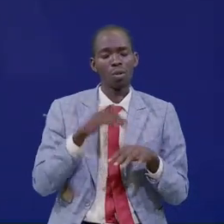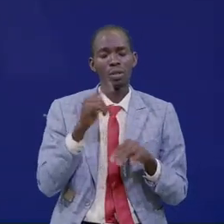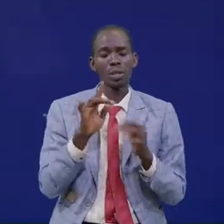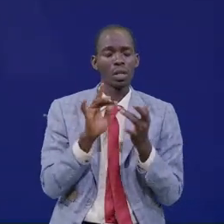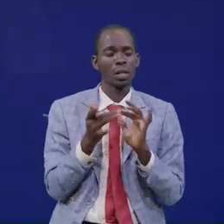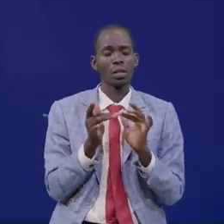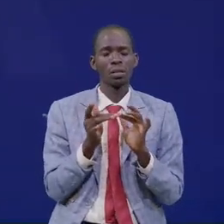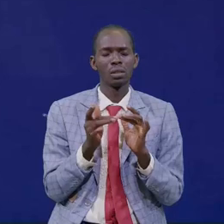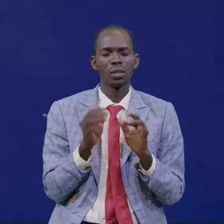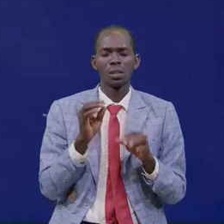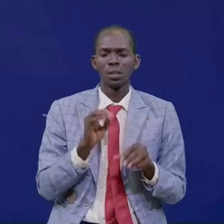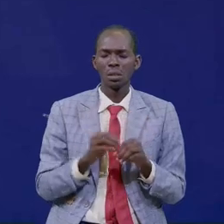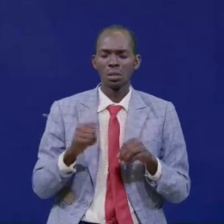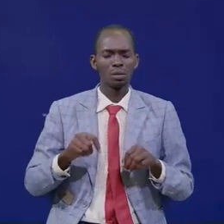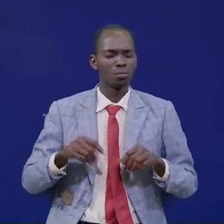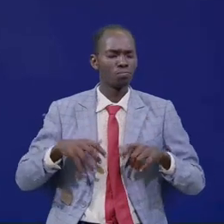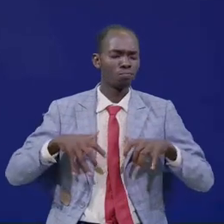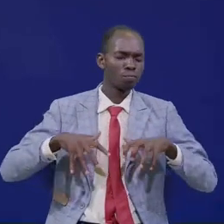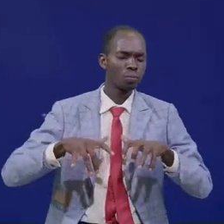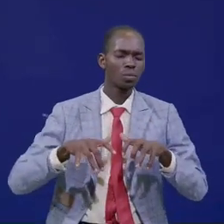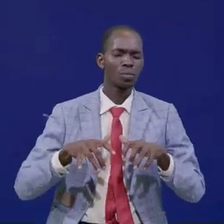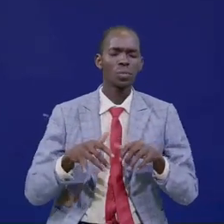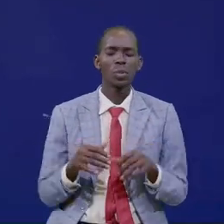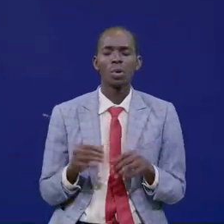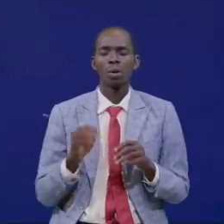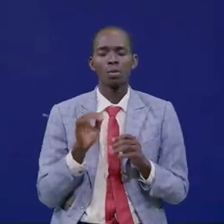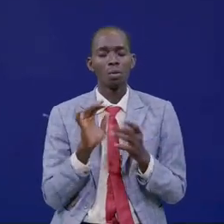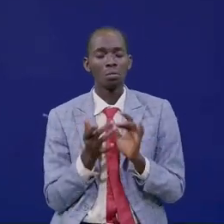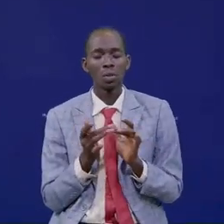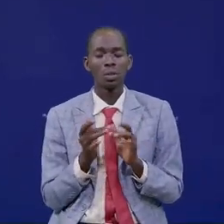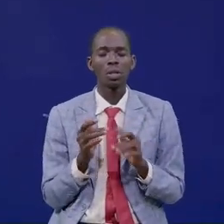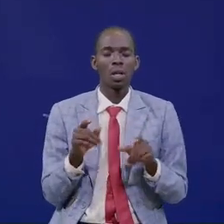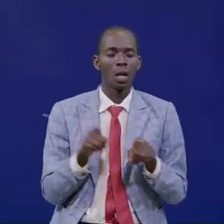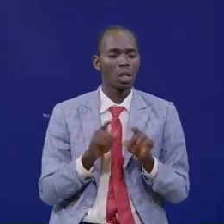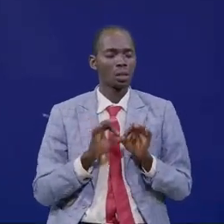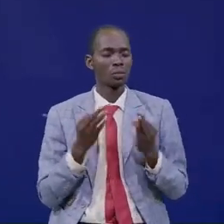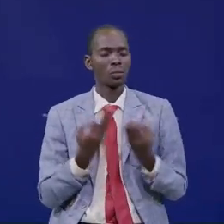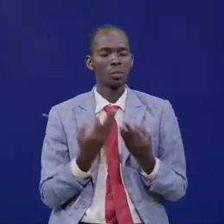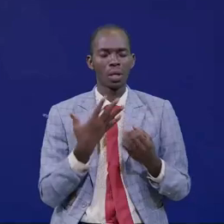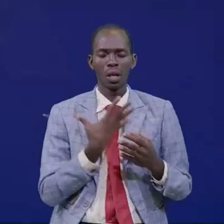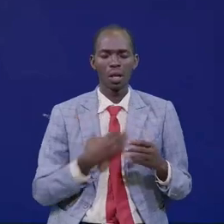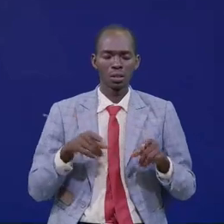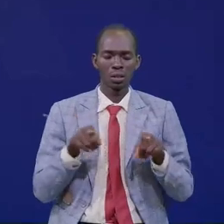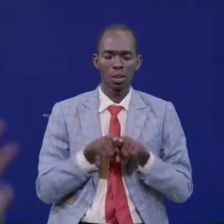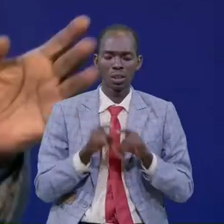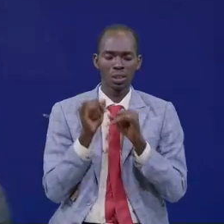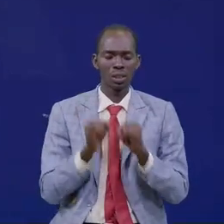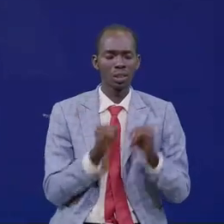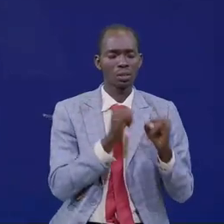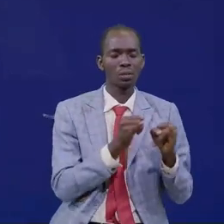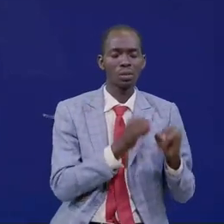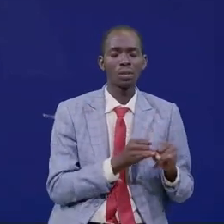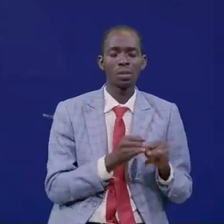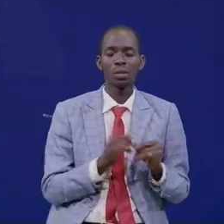congregation, dans une assemblée, online, dans les, as families and individuals, dans les familles, online, in the prison, in